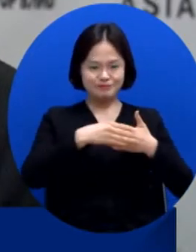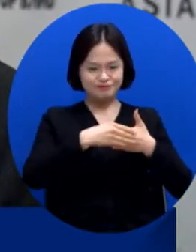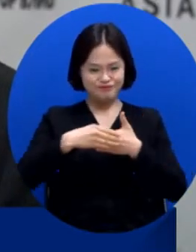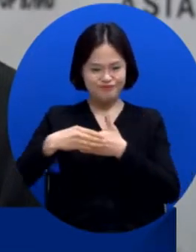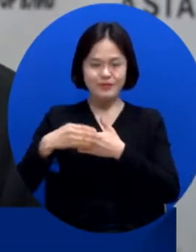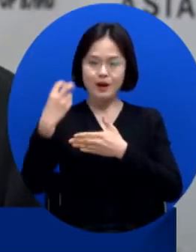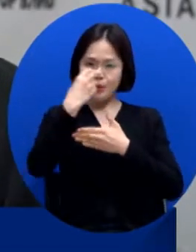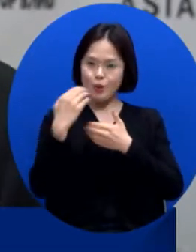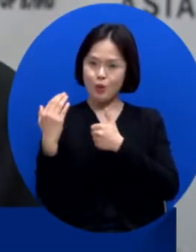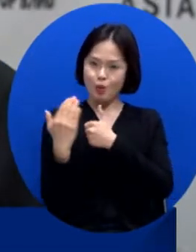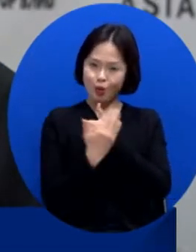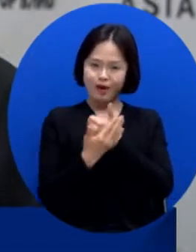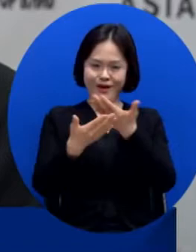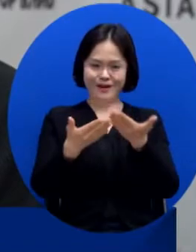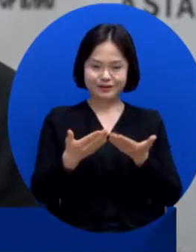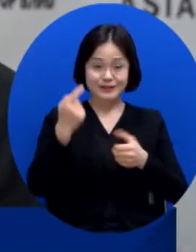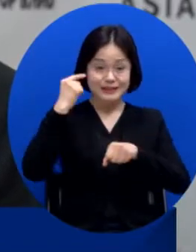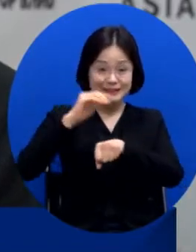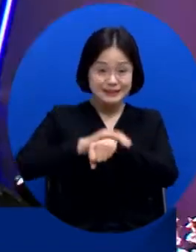us wisdom. He's giving us